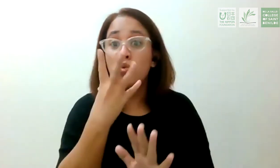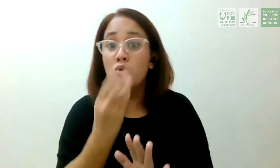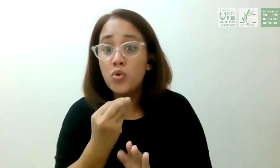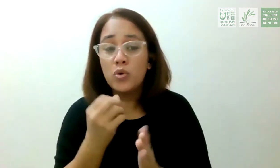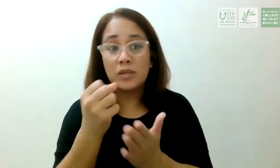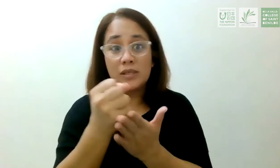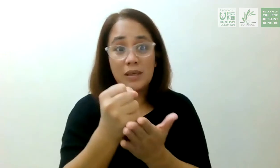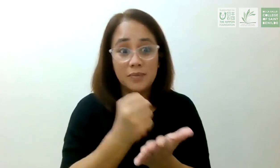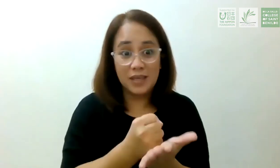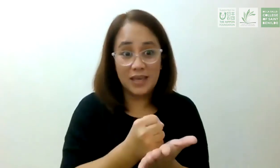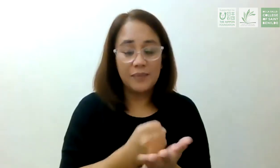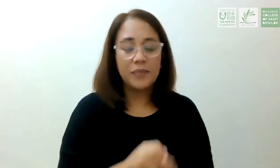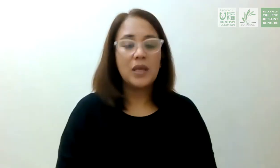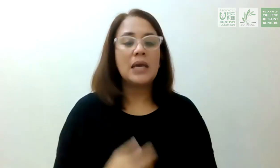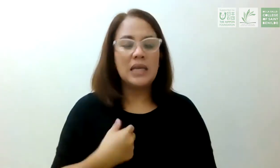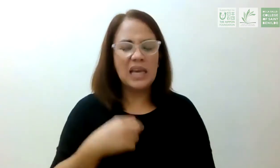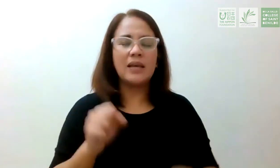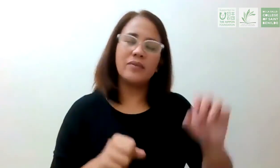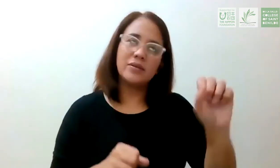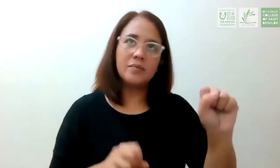have subject, object, verb.